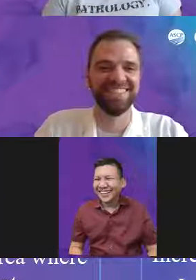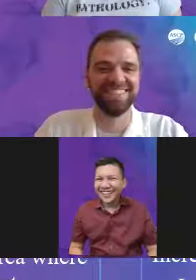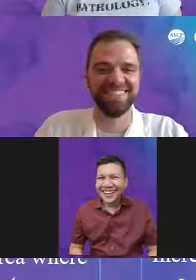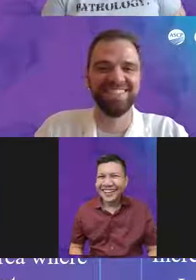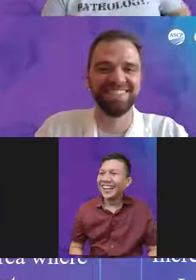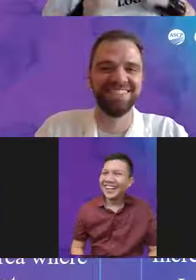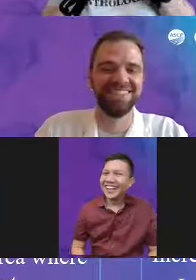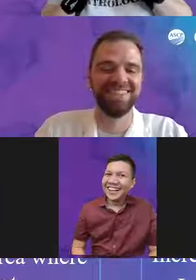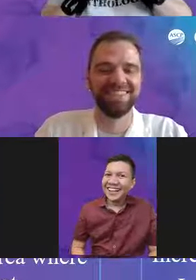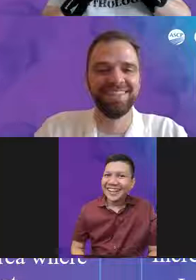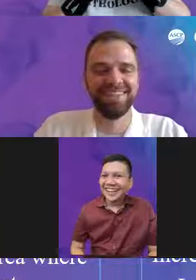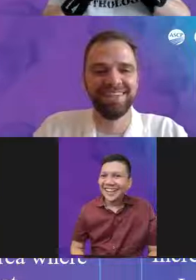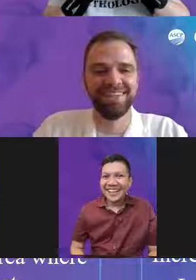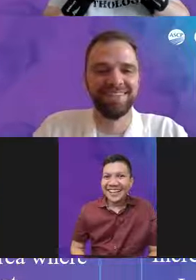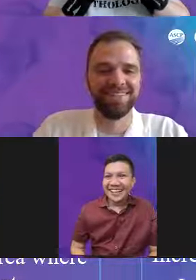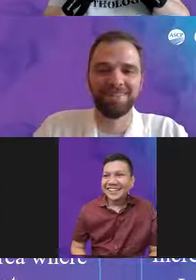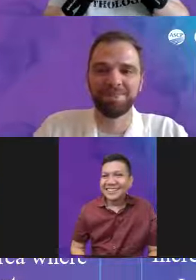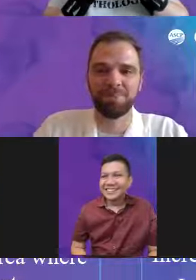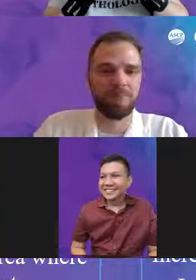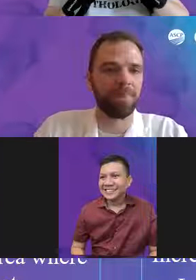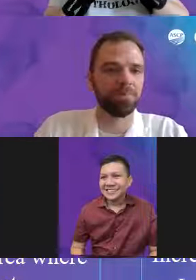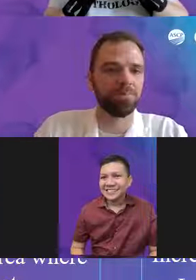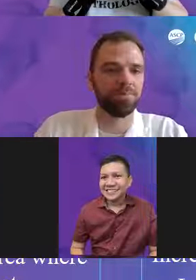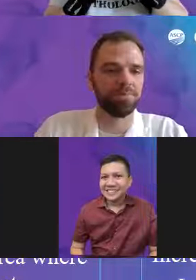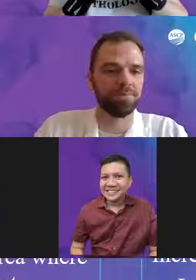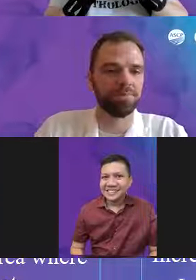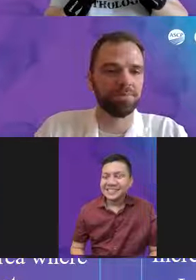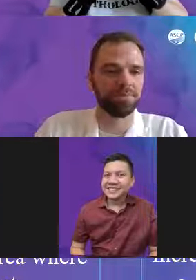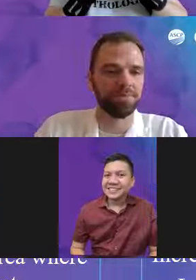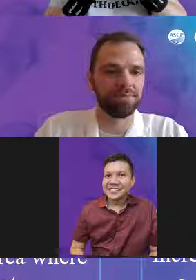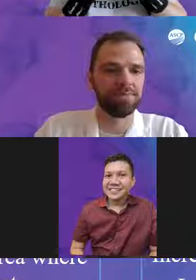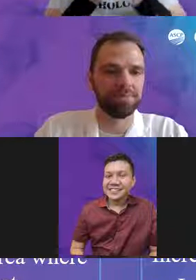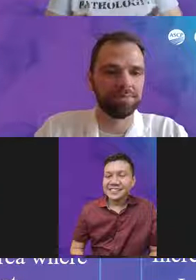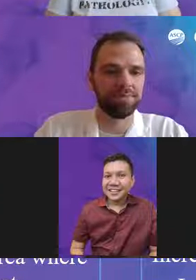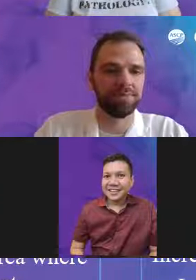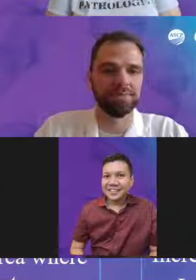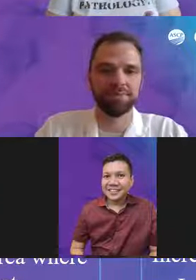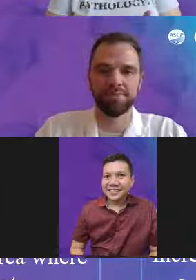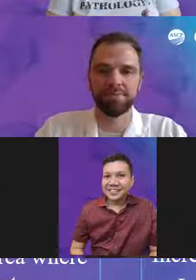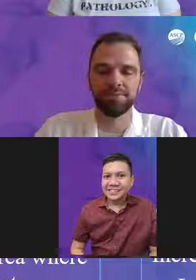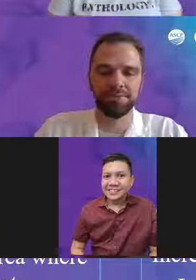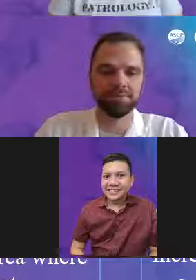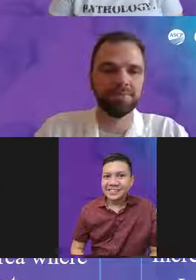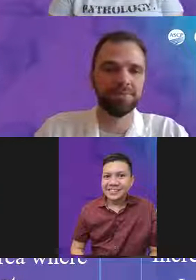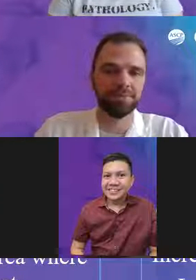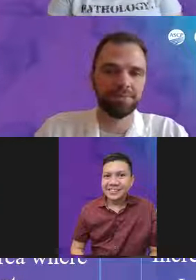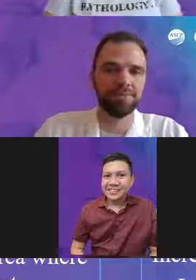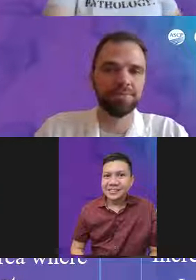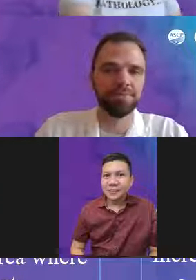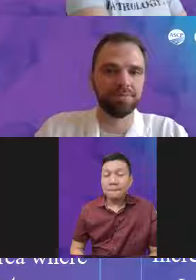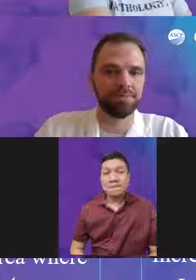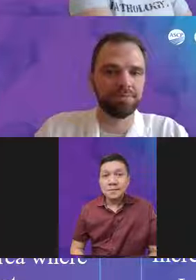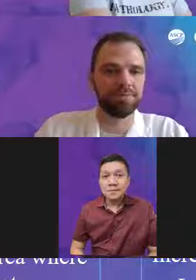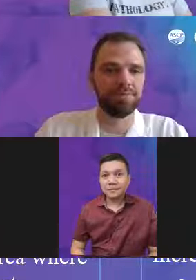do. So yeah, we've got all these different ways that you can